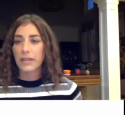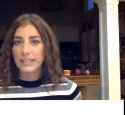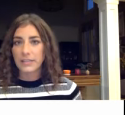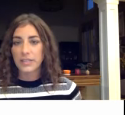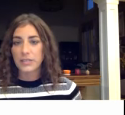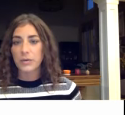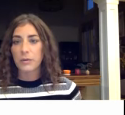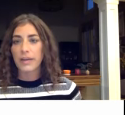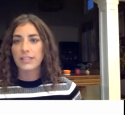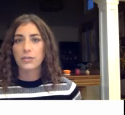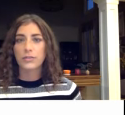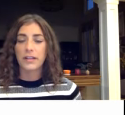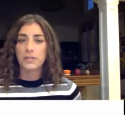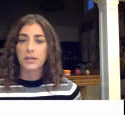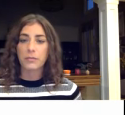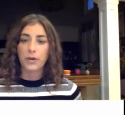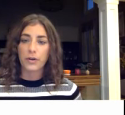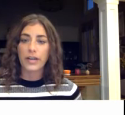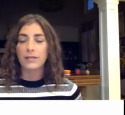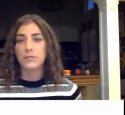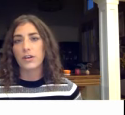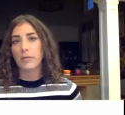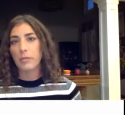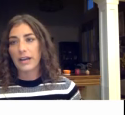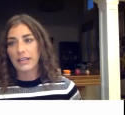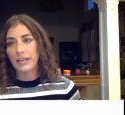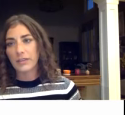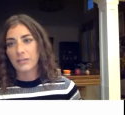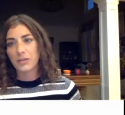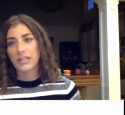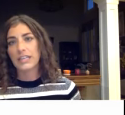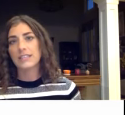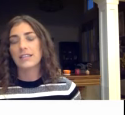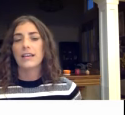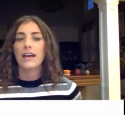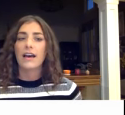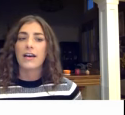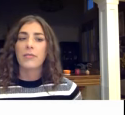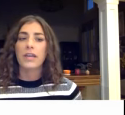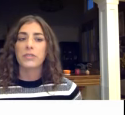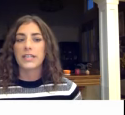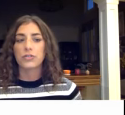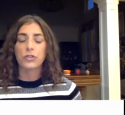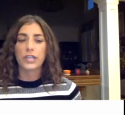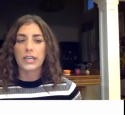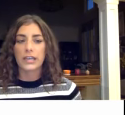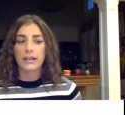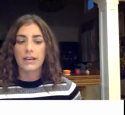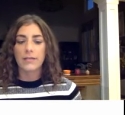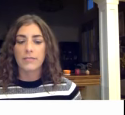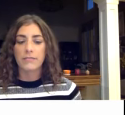And now we're getting to the place where we're ready to develop some programs, talk about piloting with communities, and